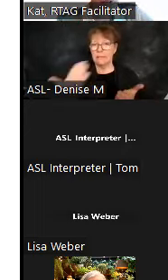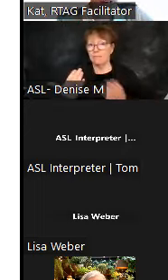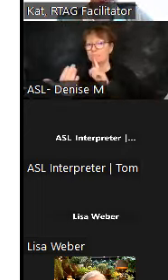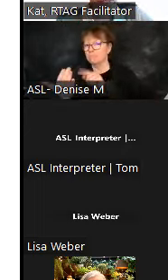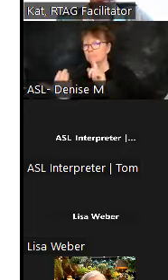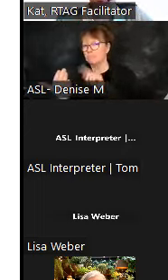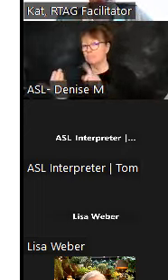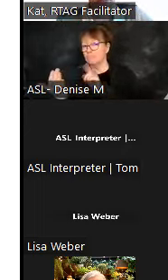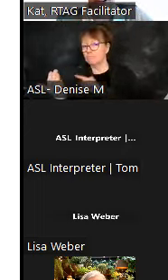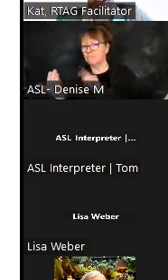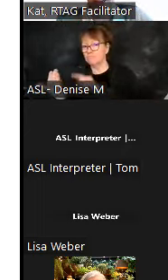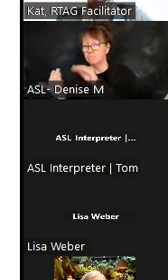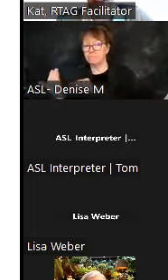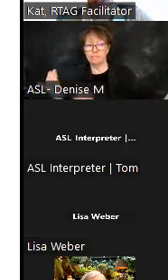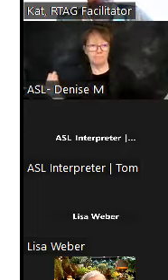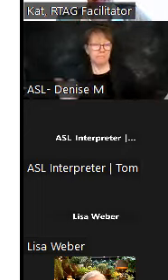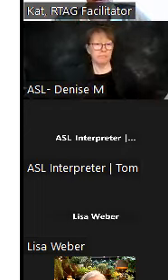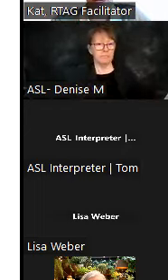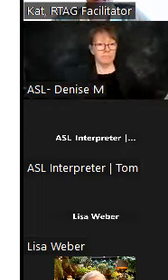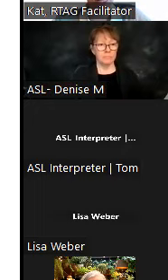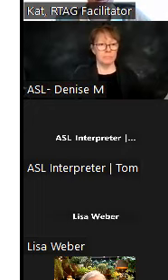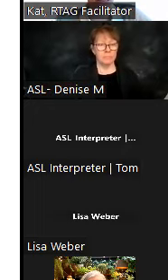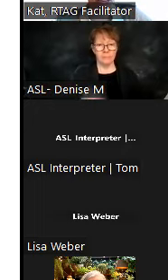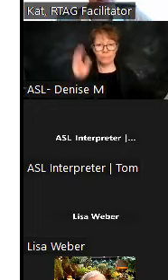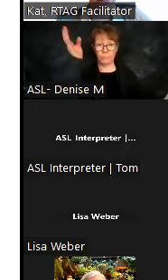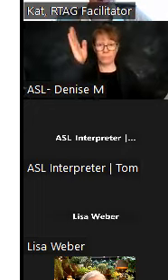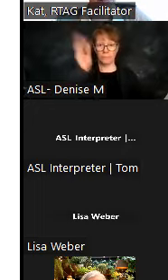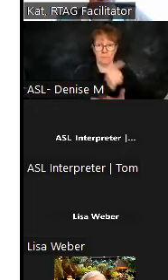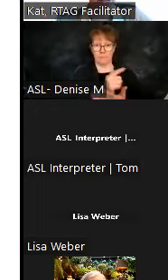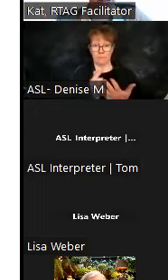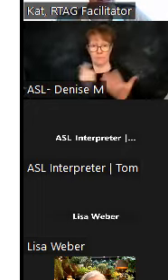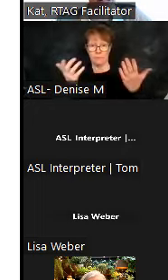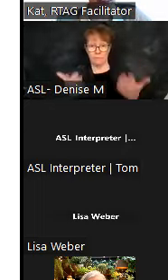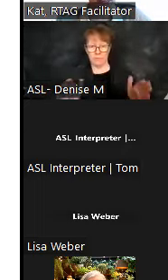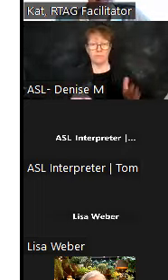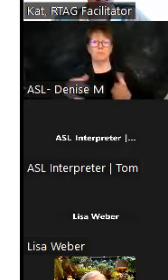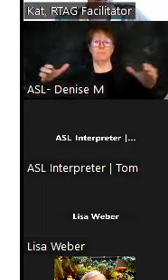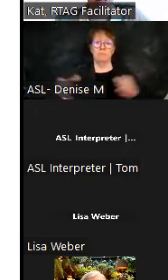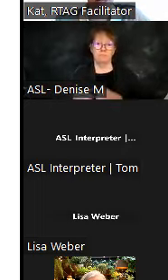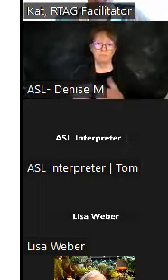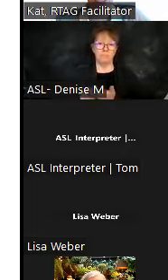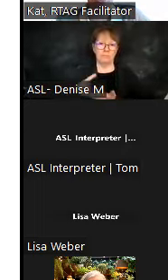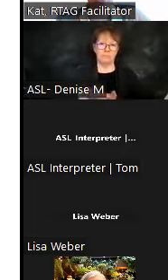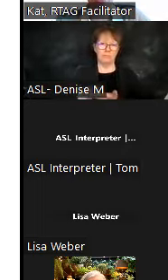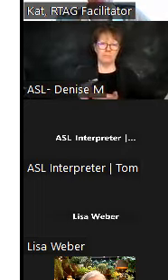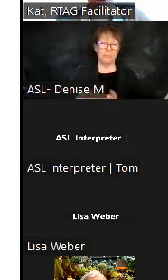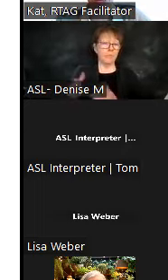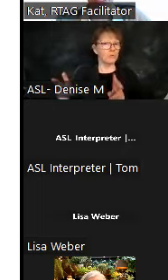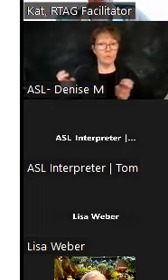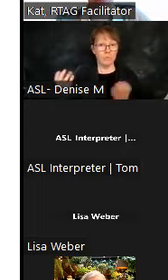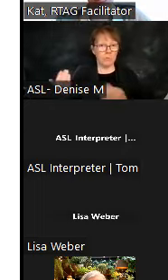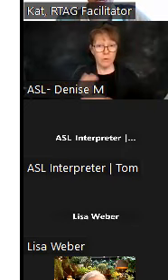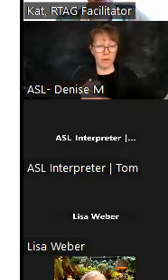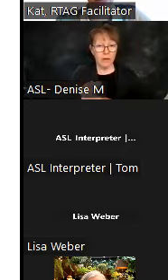So we will have a discussion period after the presentations today. This meeting's topic discussion is the